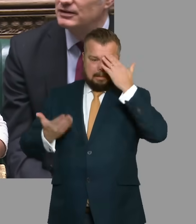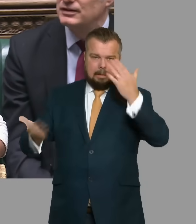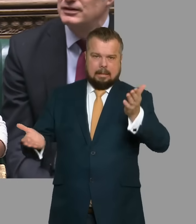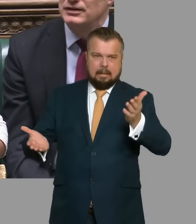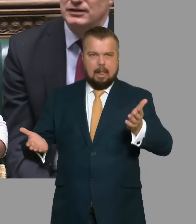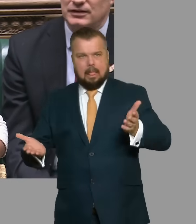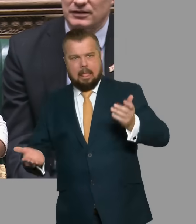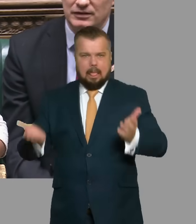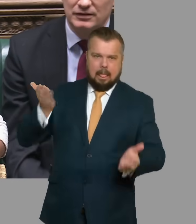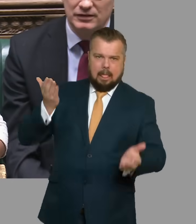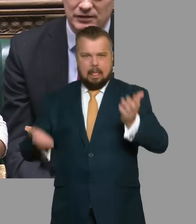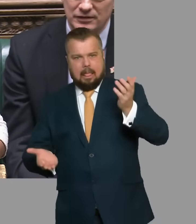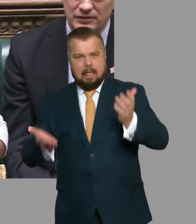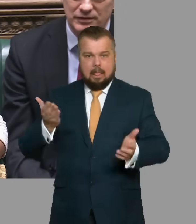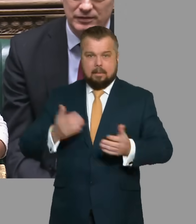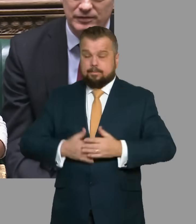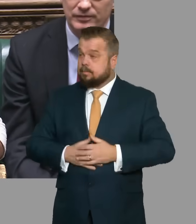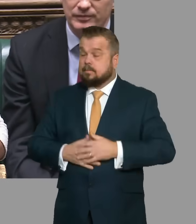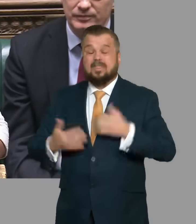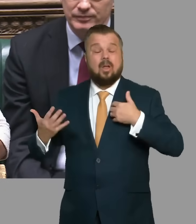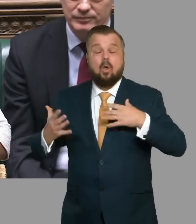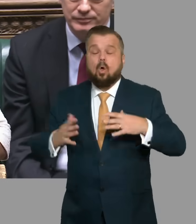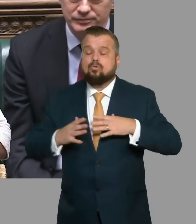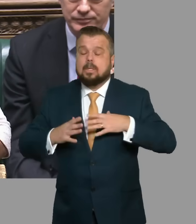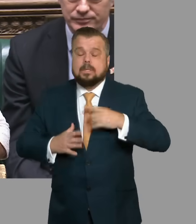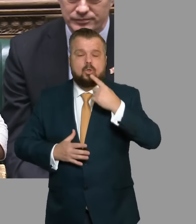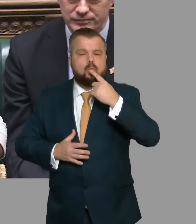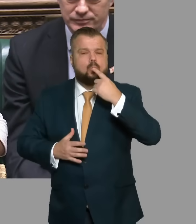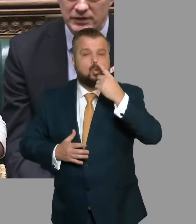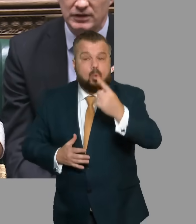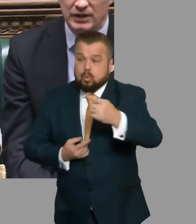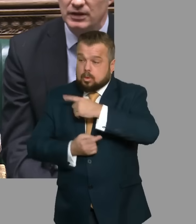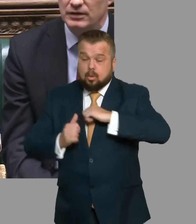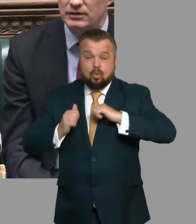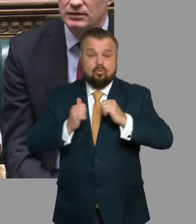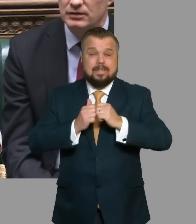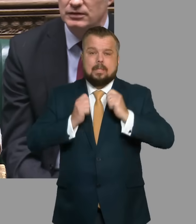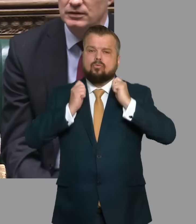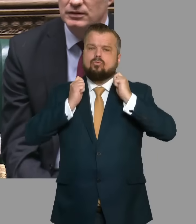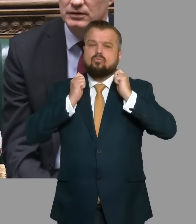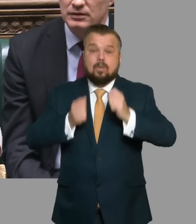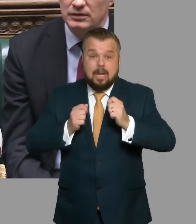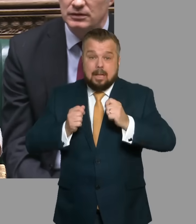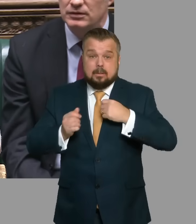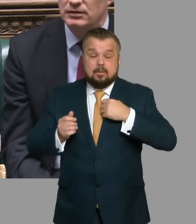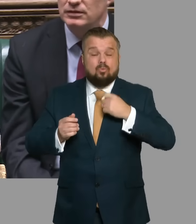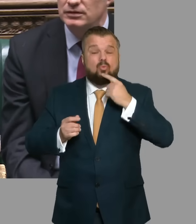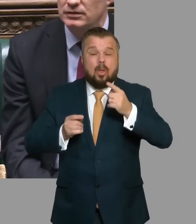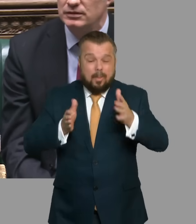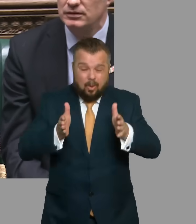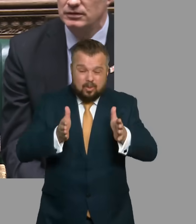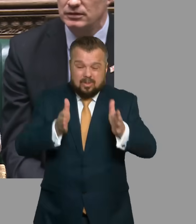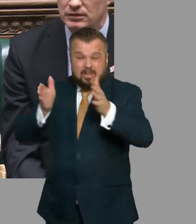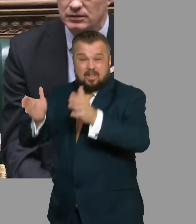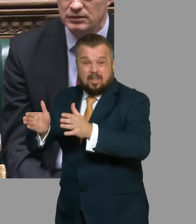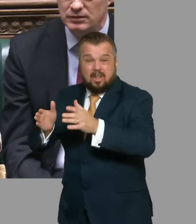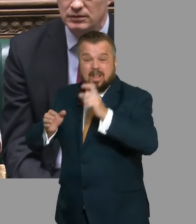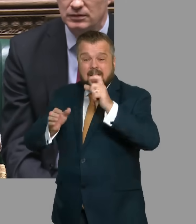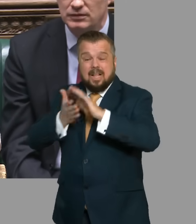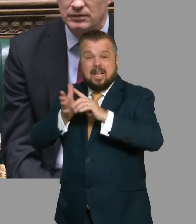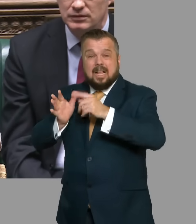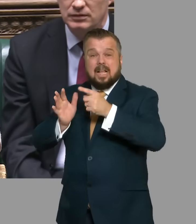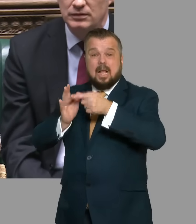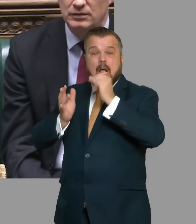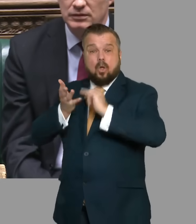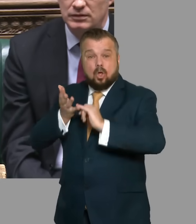that £35 billion, should go to the armed forces. Mr. Speaker, the world is changing. We are in